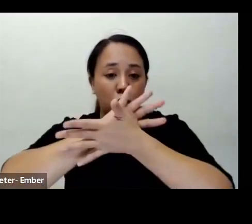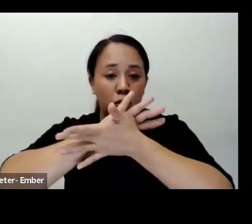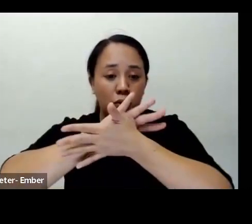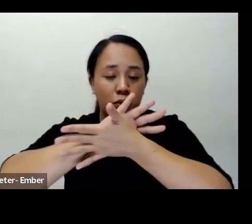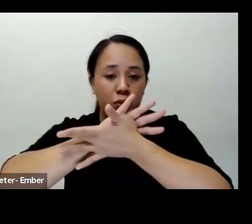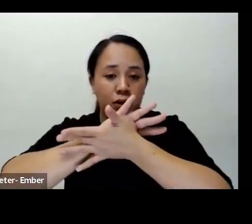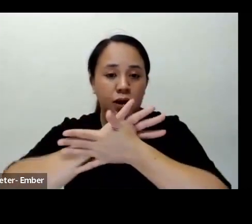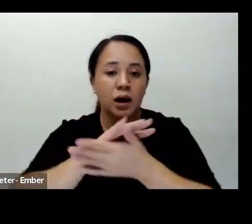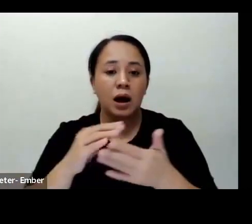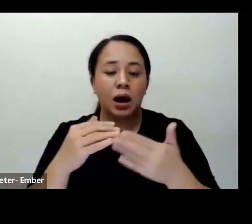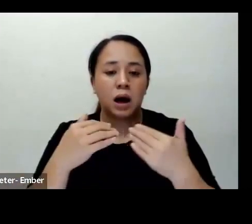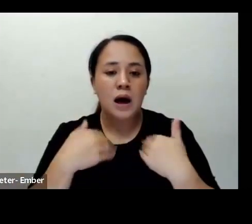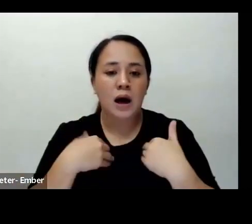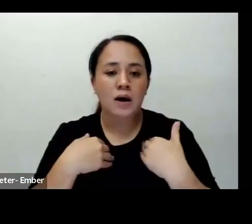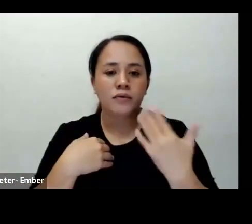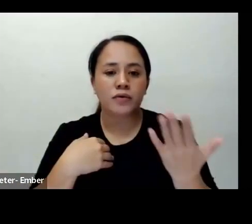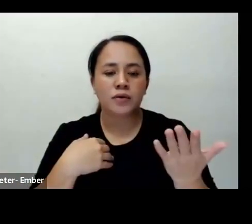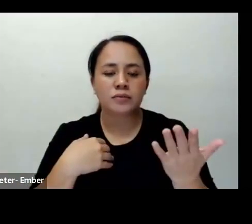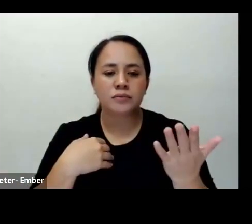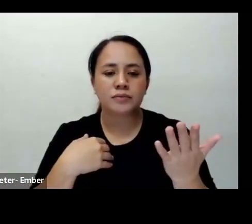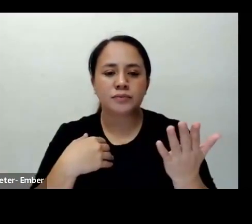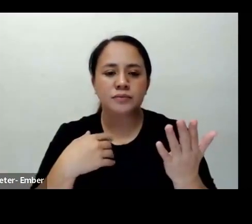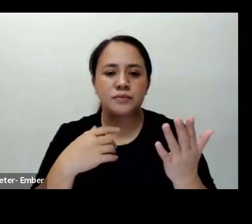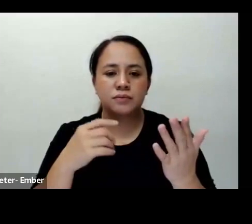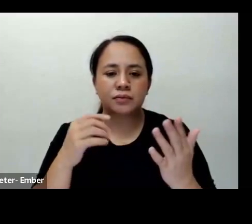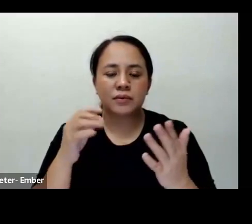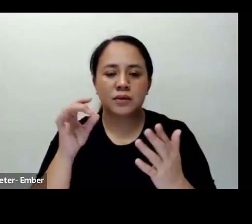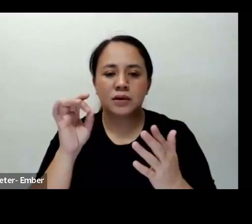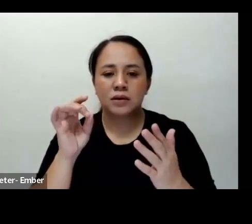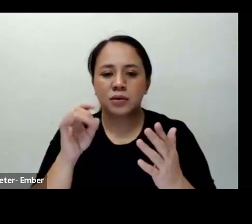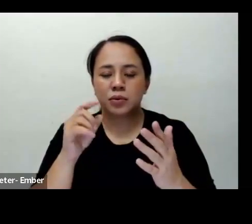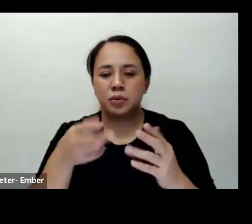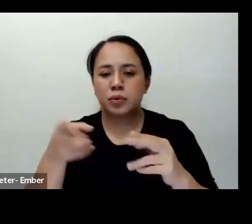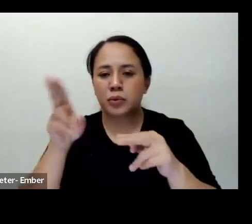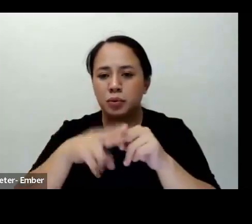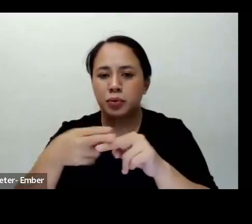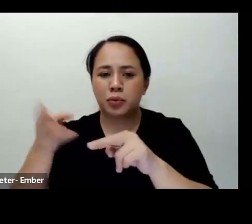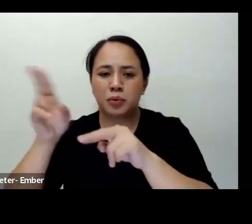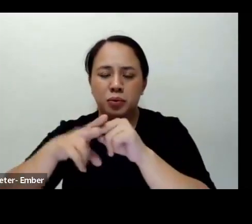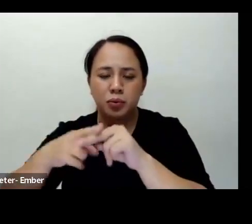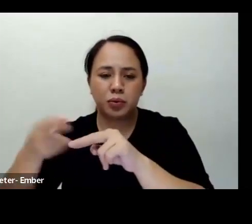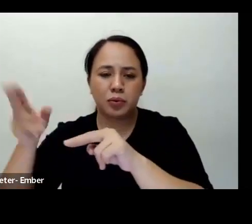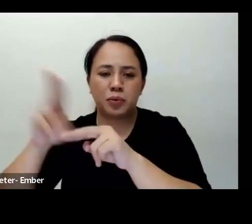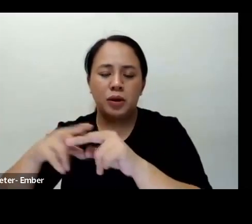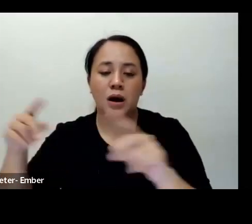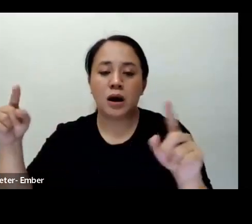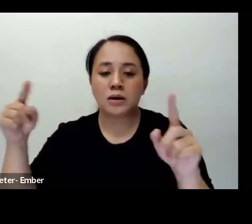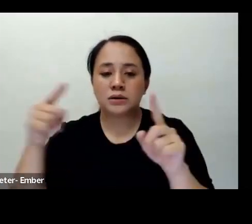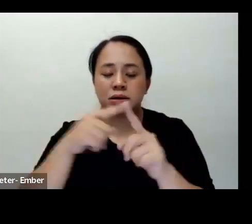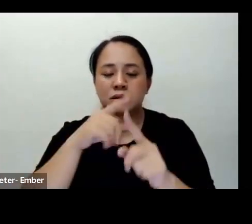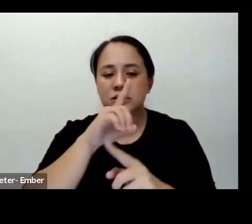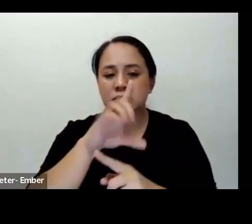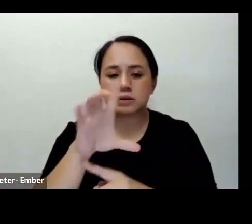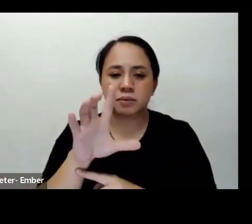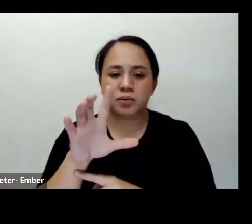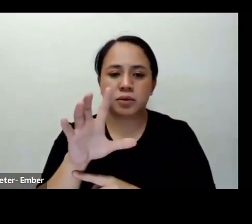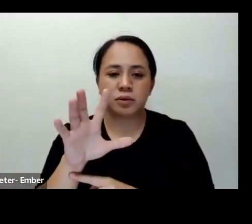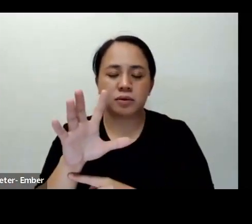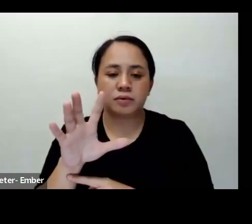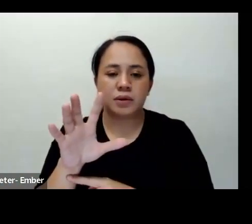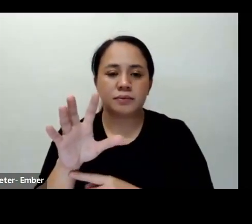had 80 mortalities in March, and it kept on increasing up to December